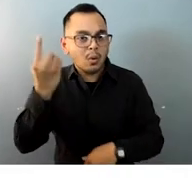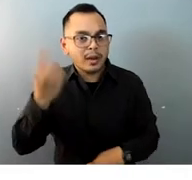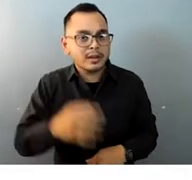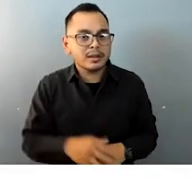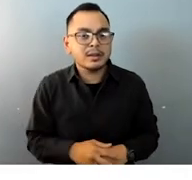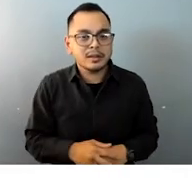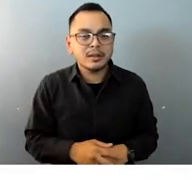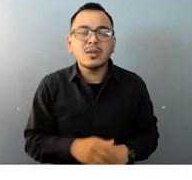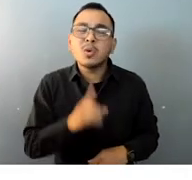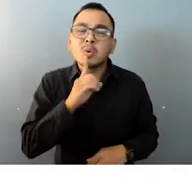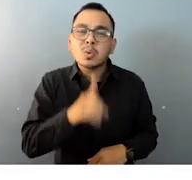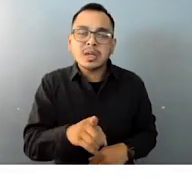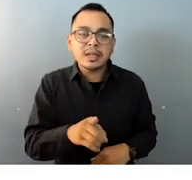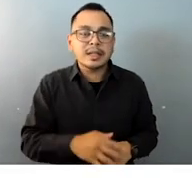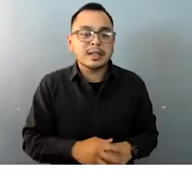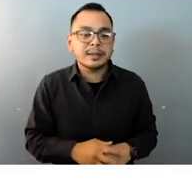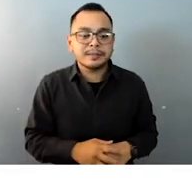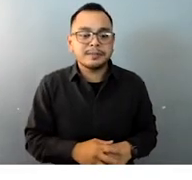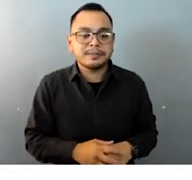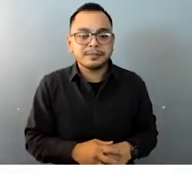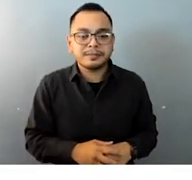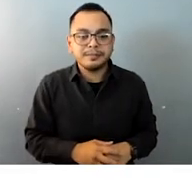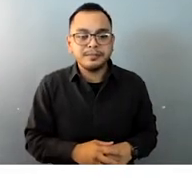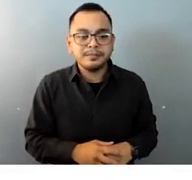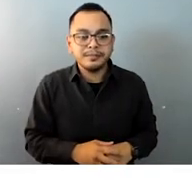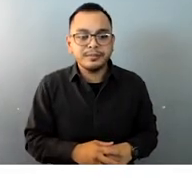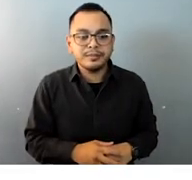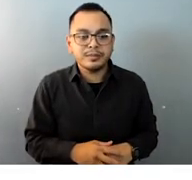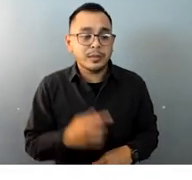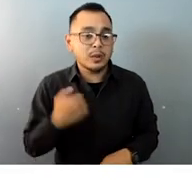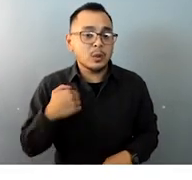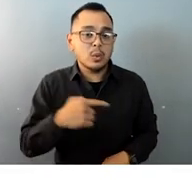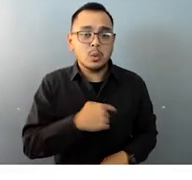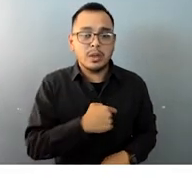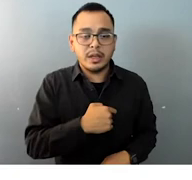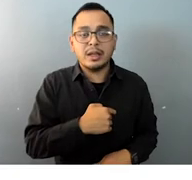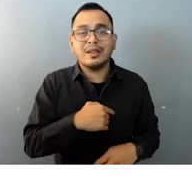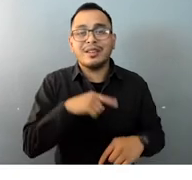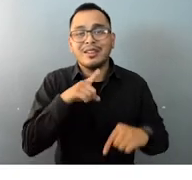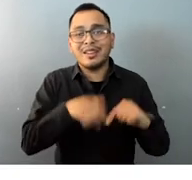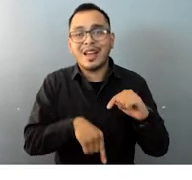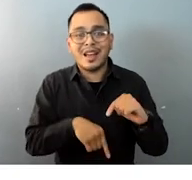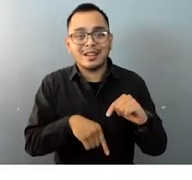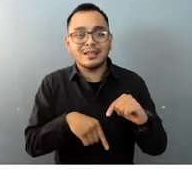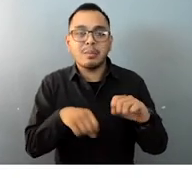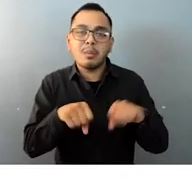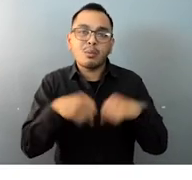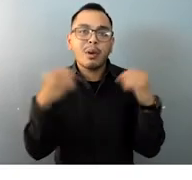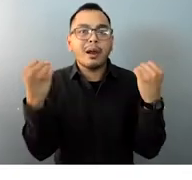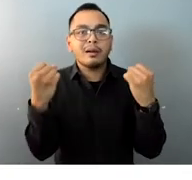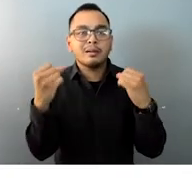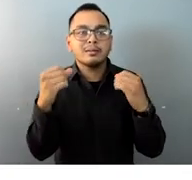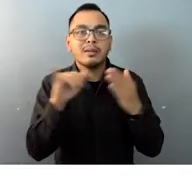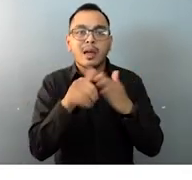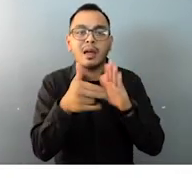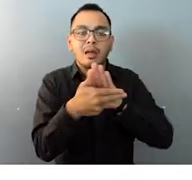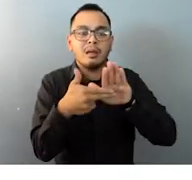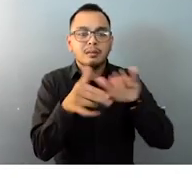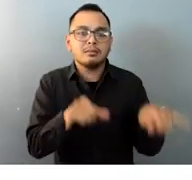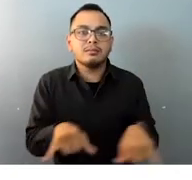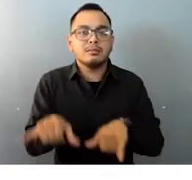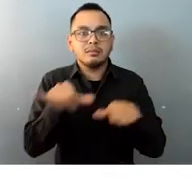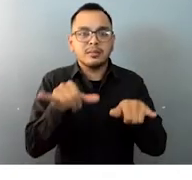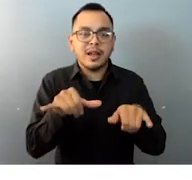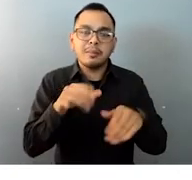to be on. And so it really perpetuates this issue where we are not able to get out, break that